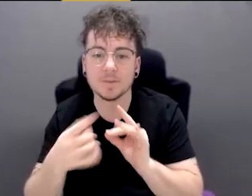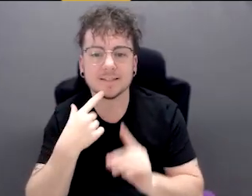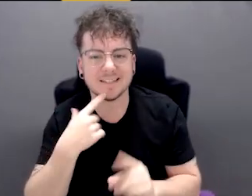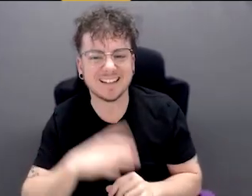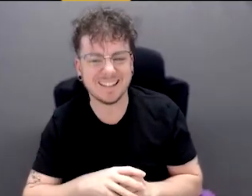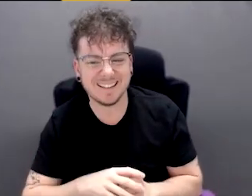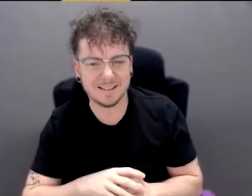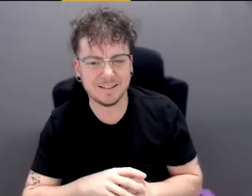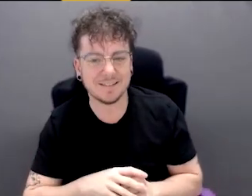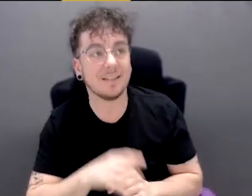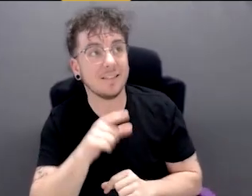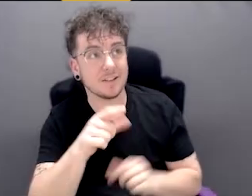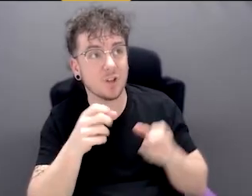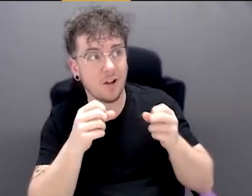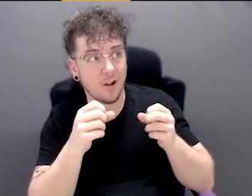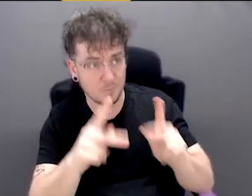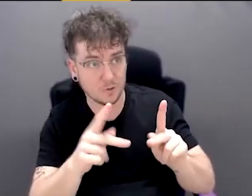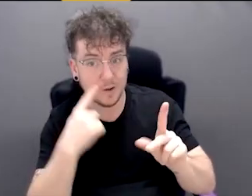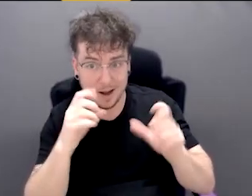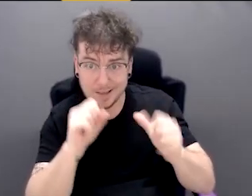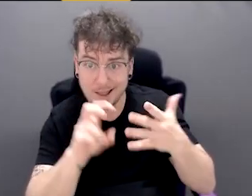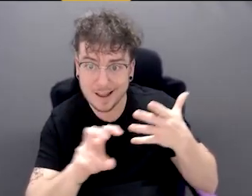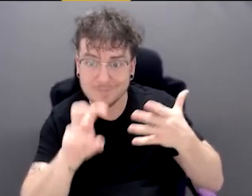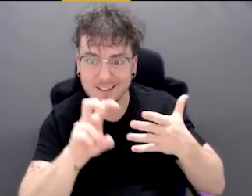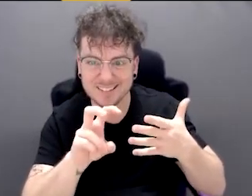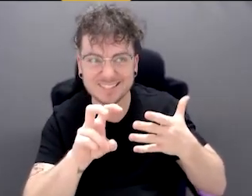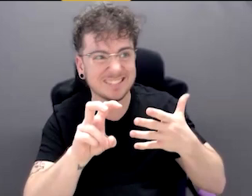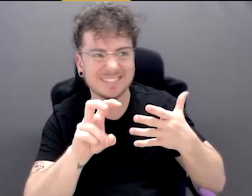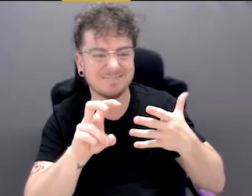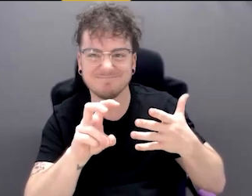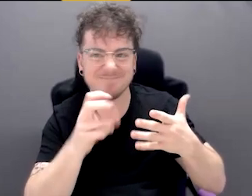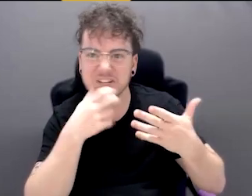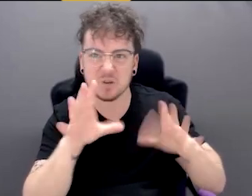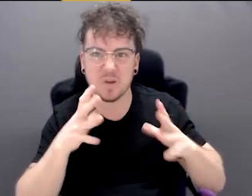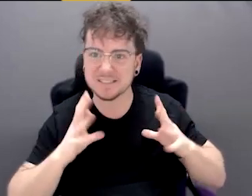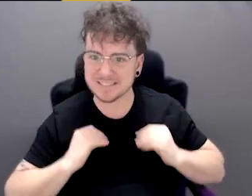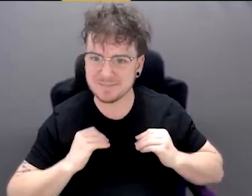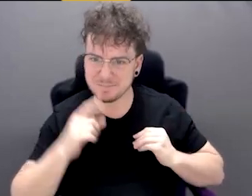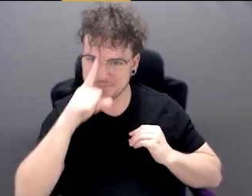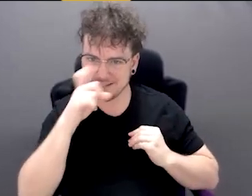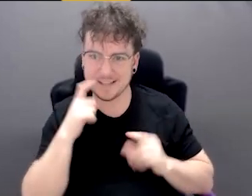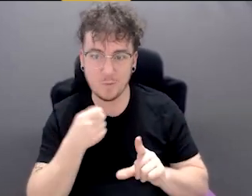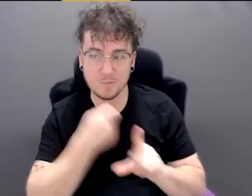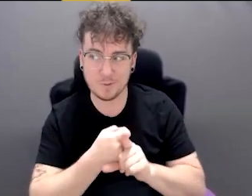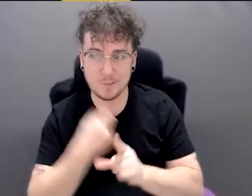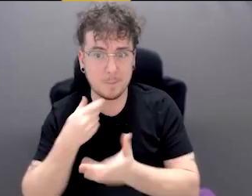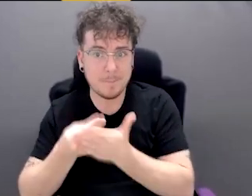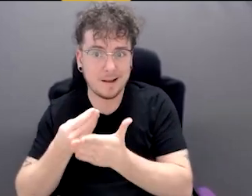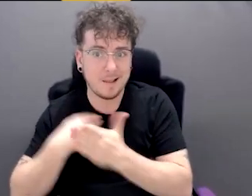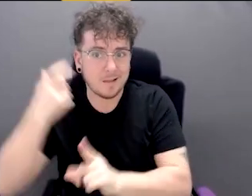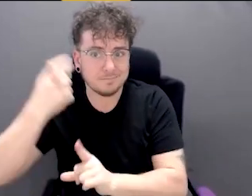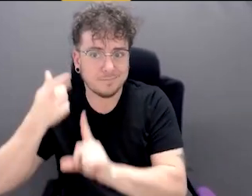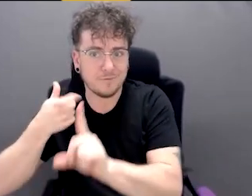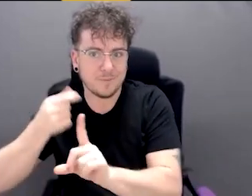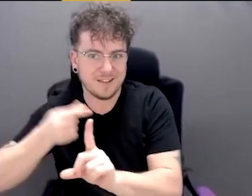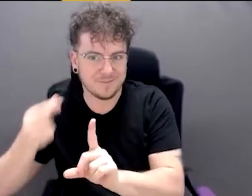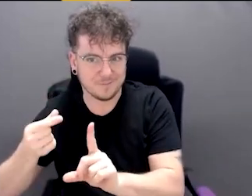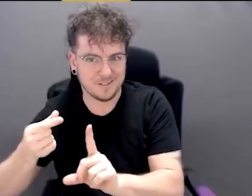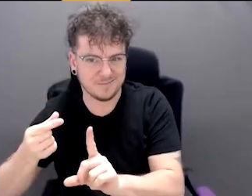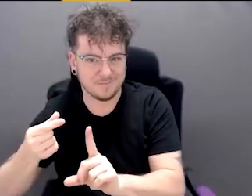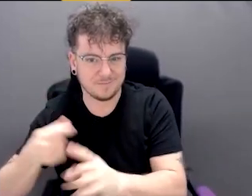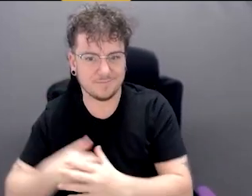is an opportunity that I can advance, but I don't want to take it because that would affect the government funding I receive," end